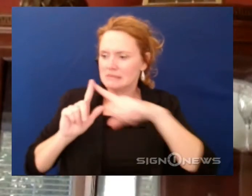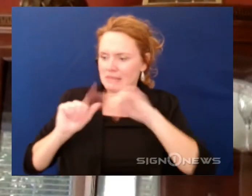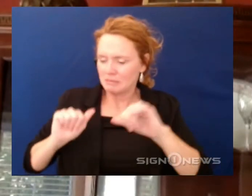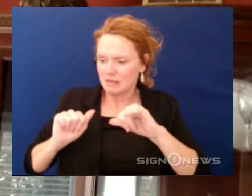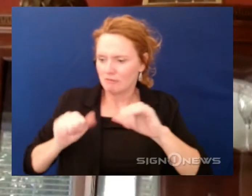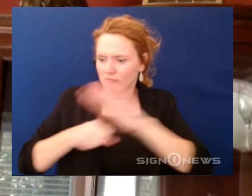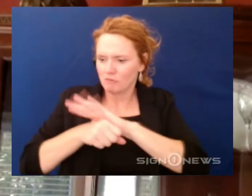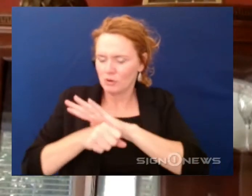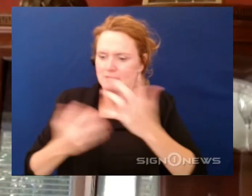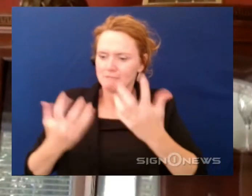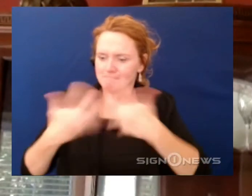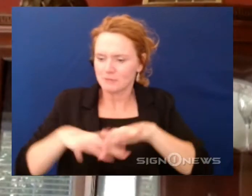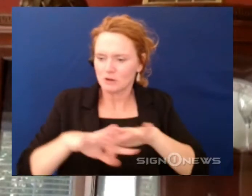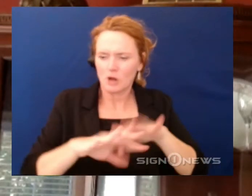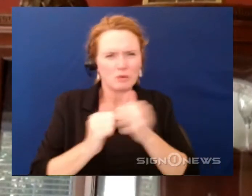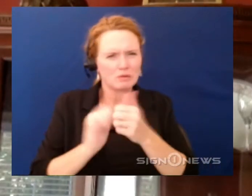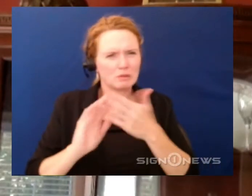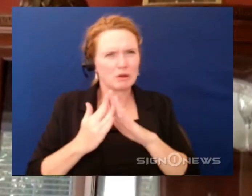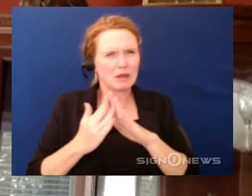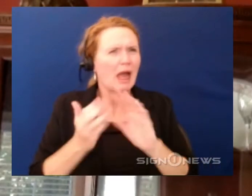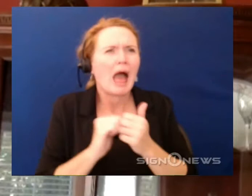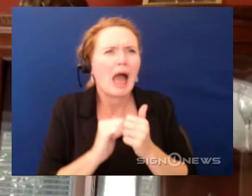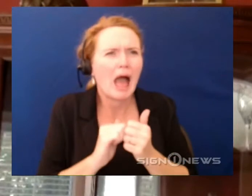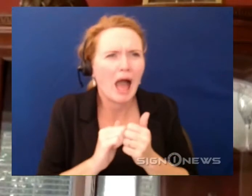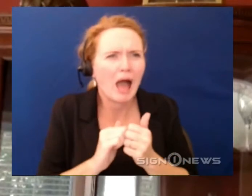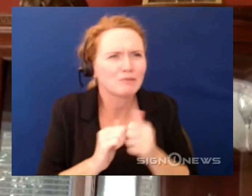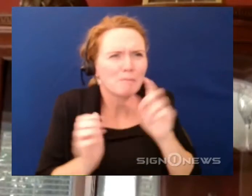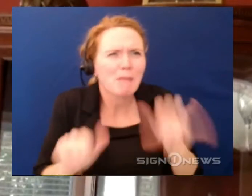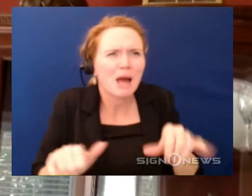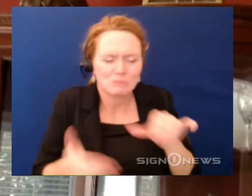not true. If you are under guardianship,